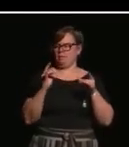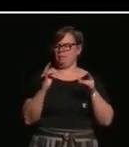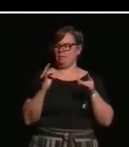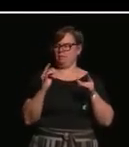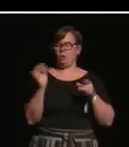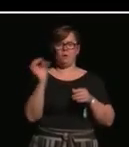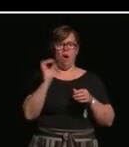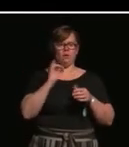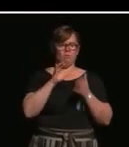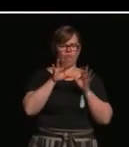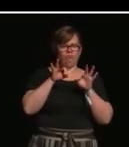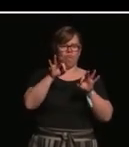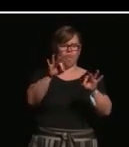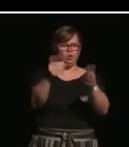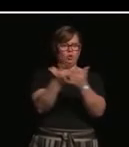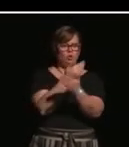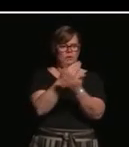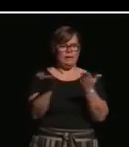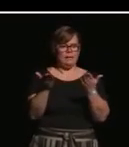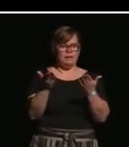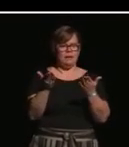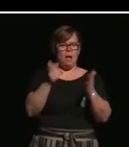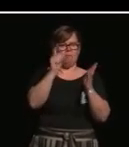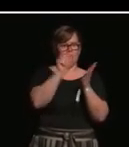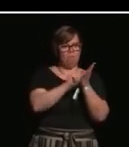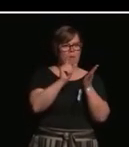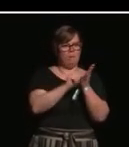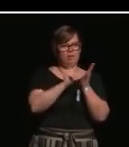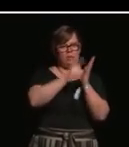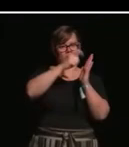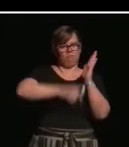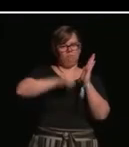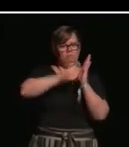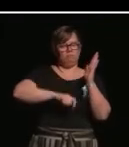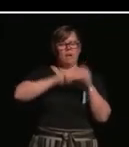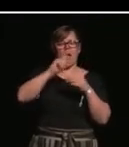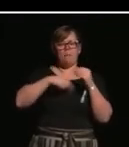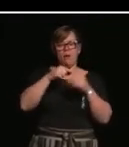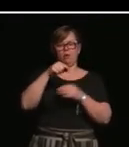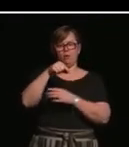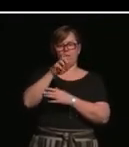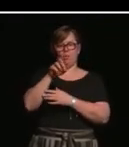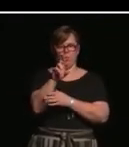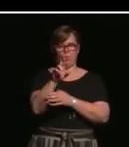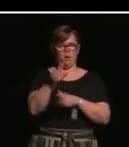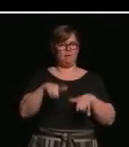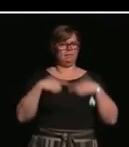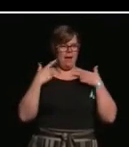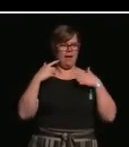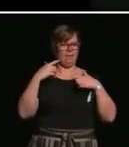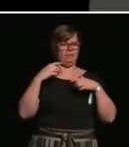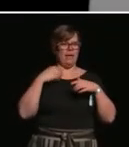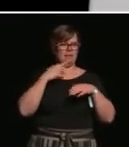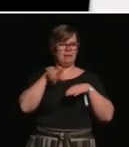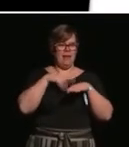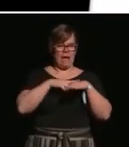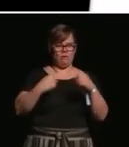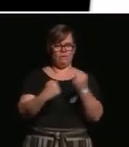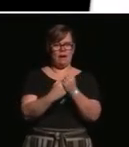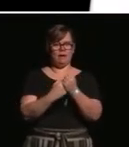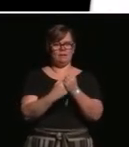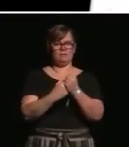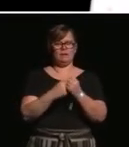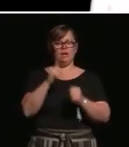as a writer, publishing a regular column about queer life in The Advocate and several science fiction stories. In 2008,